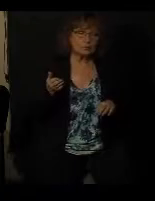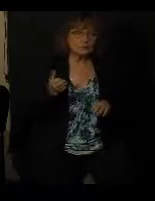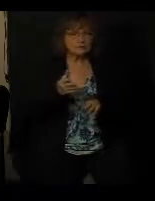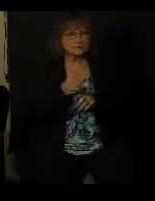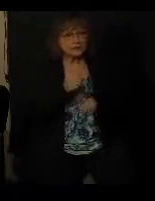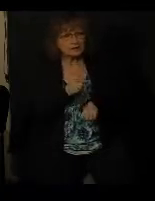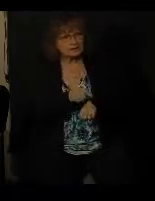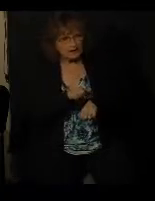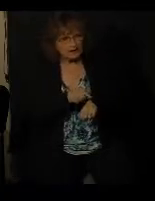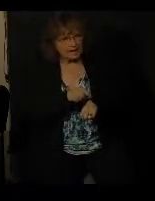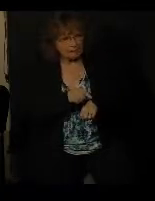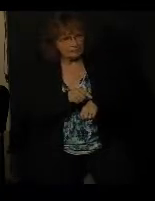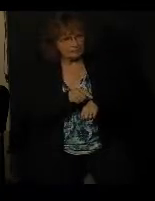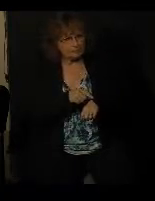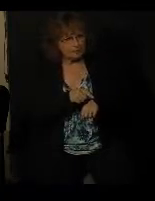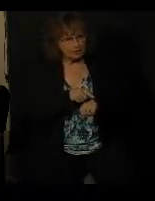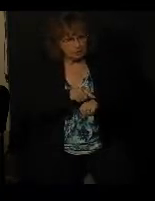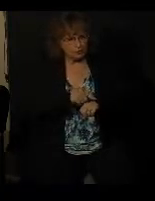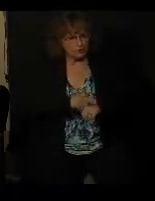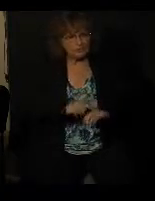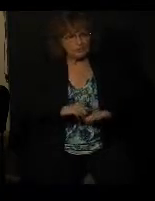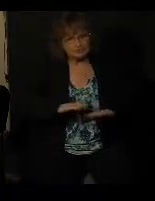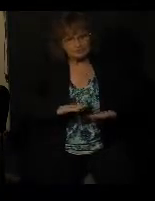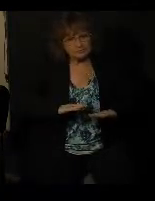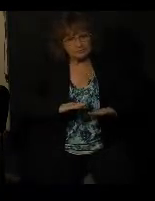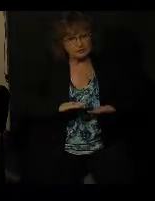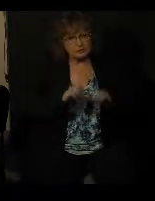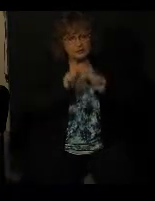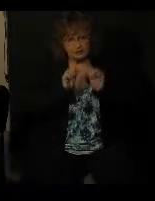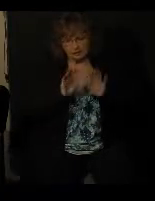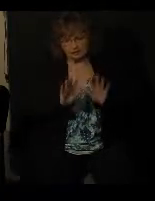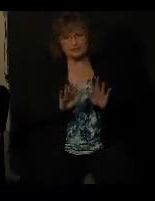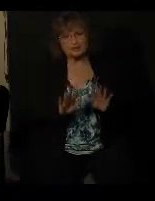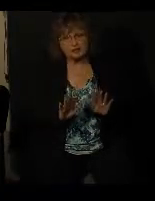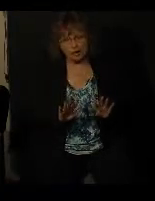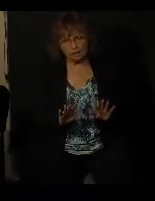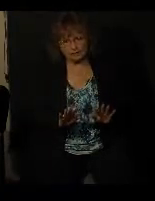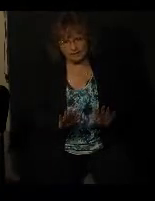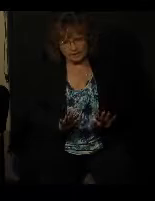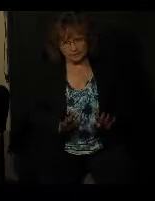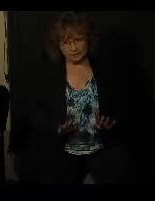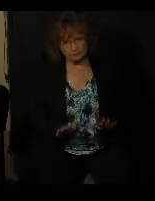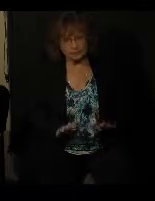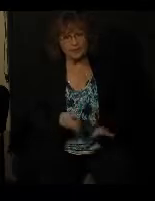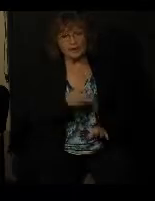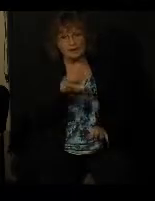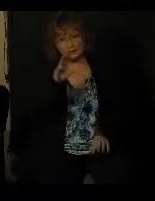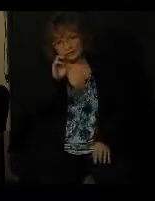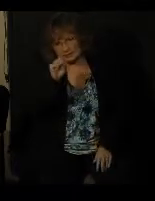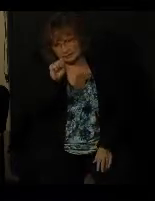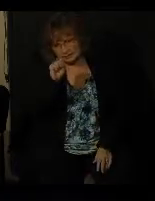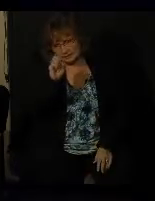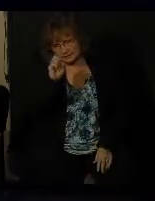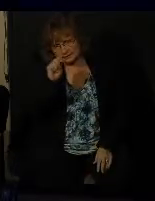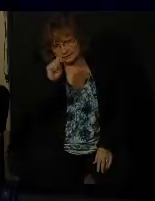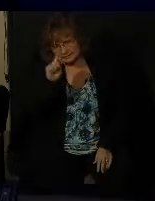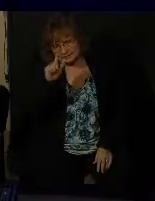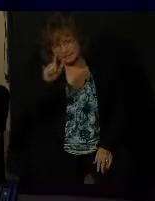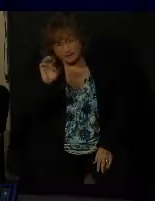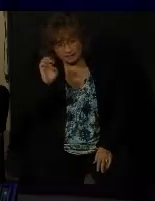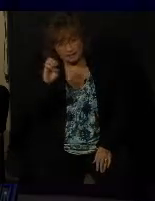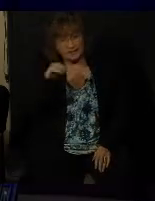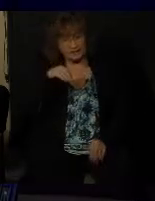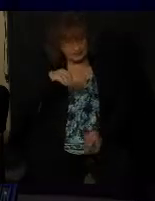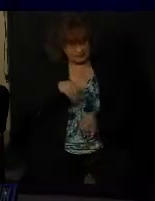12 months. The fastest, if literally you did everything from day one to the last day